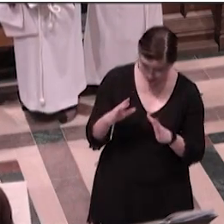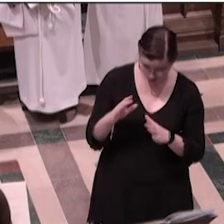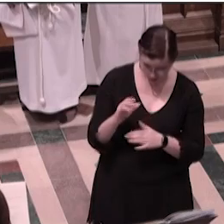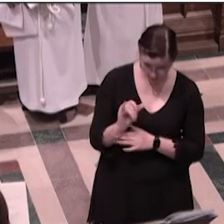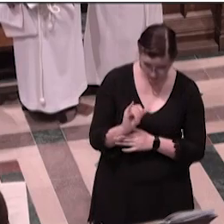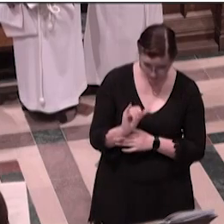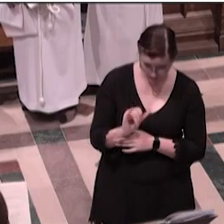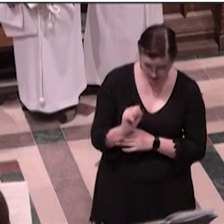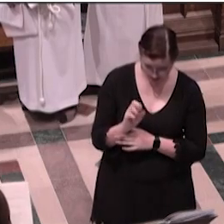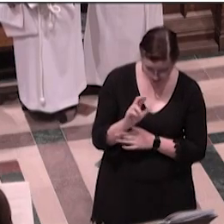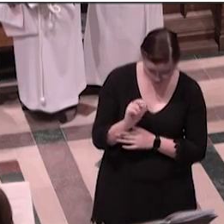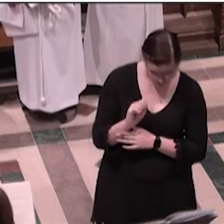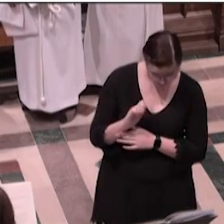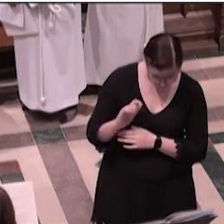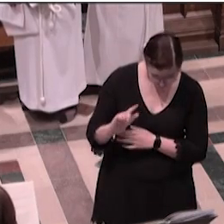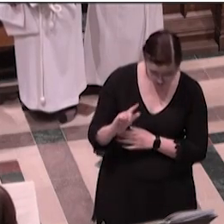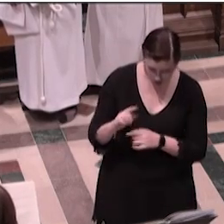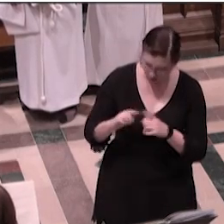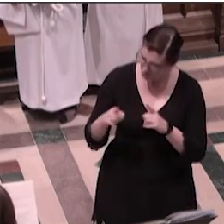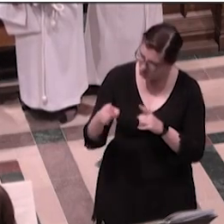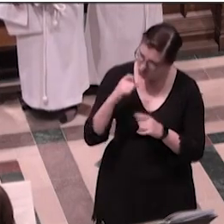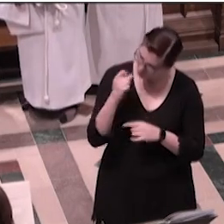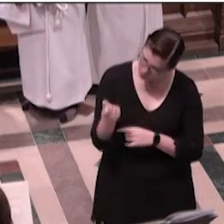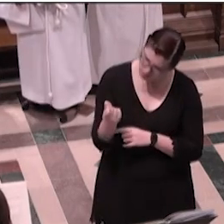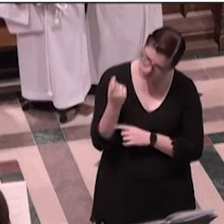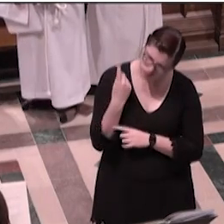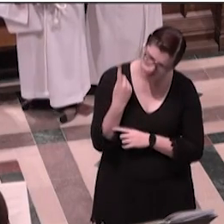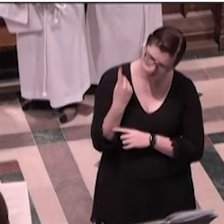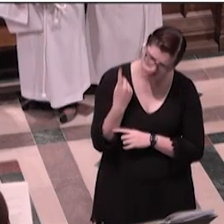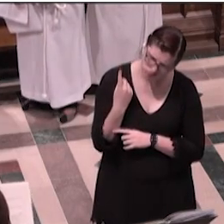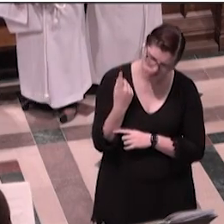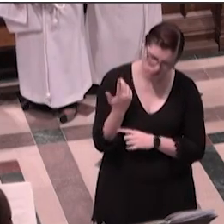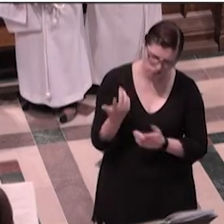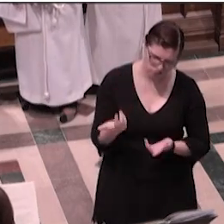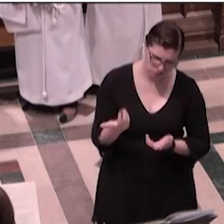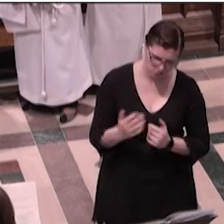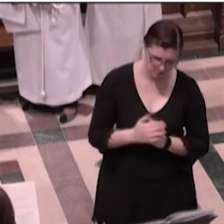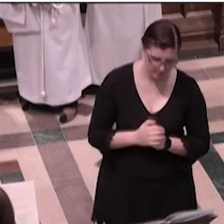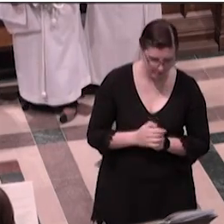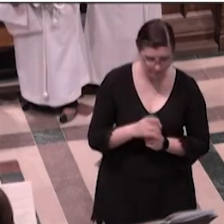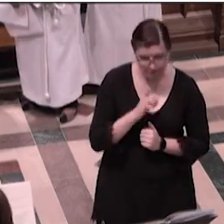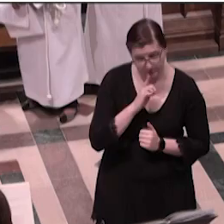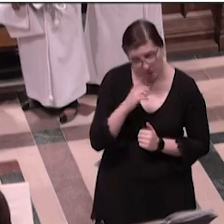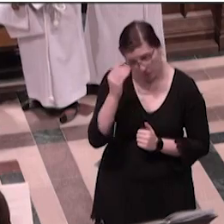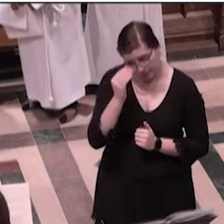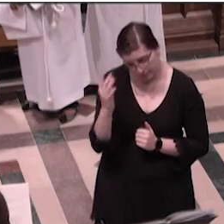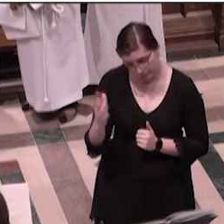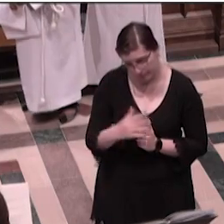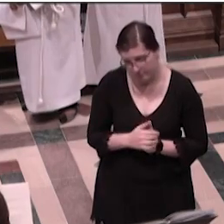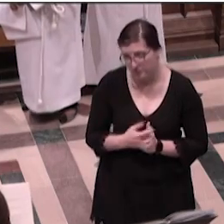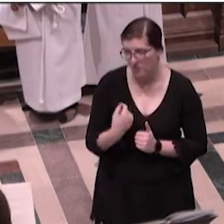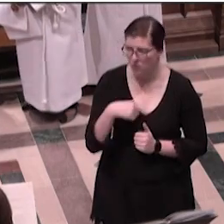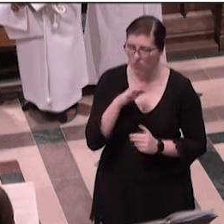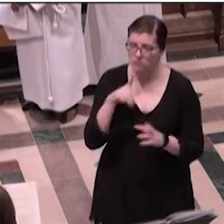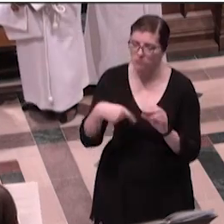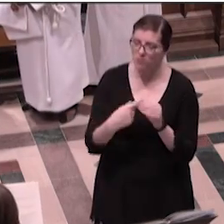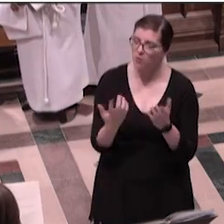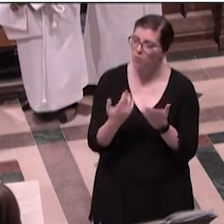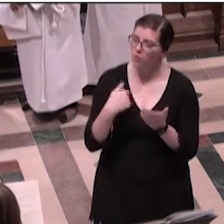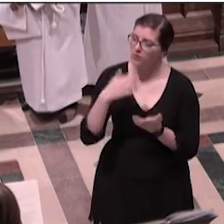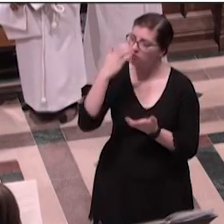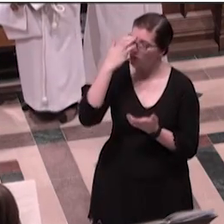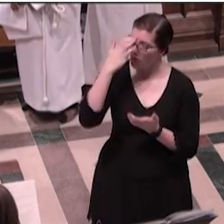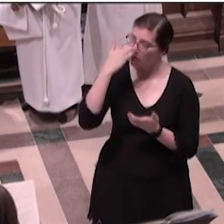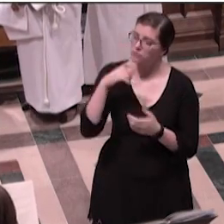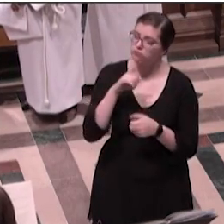Israel, and yet you do not understand these things? Very truly, I tell you, we speak of what we know and testify